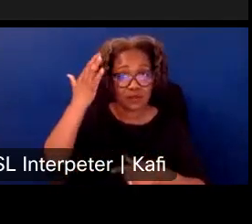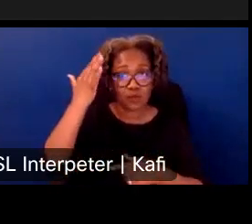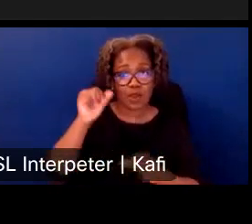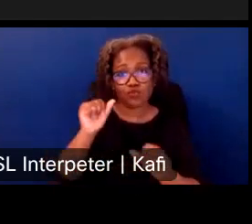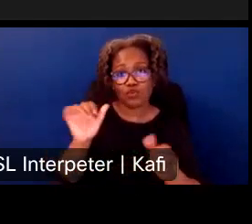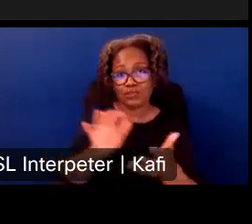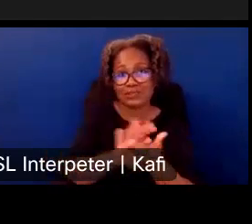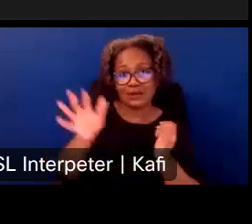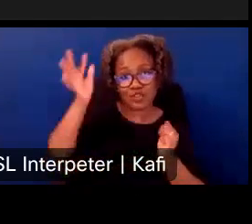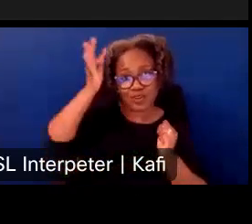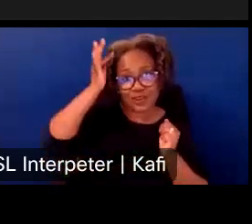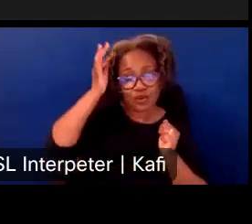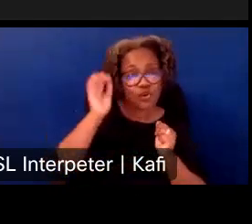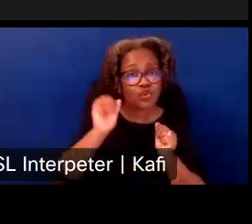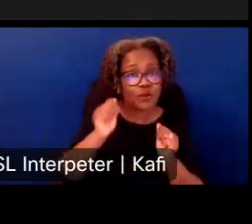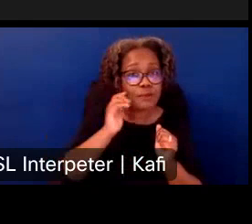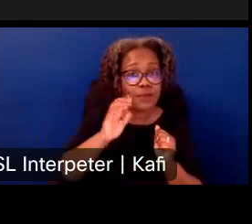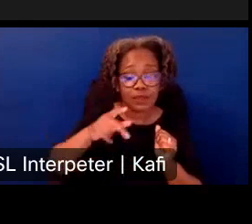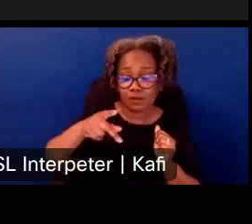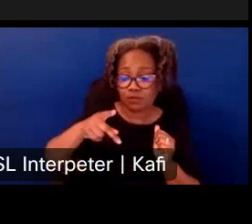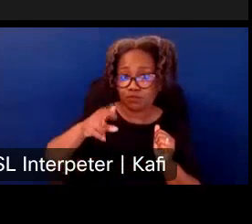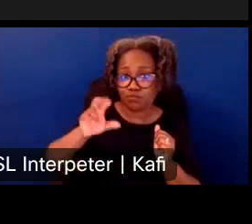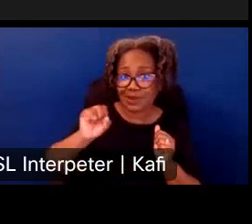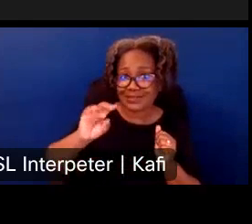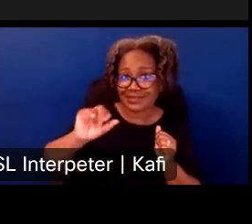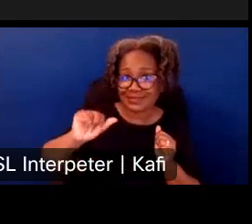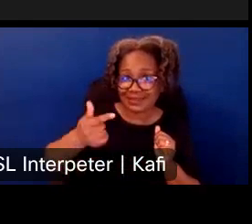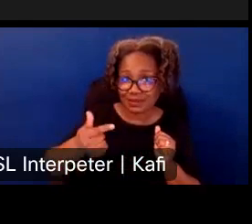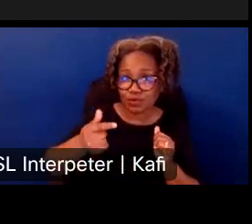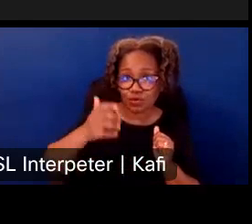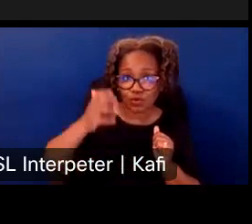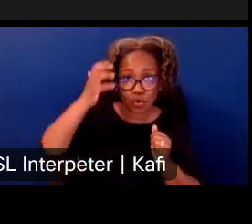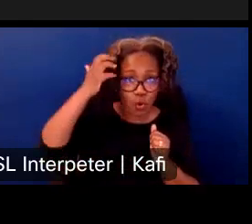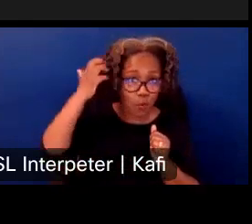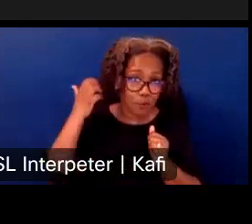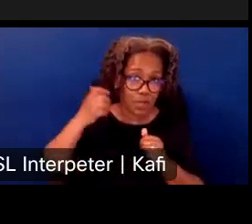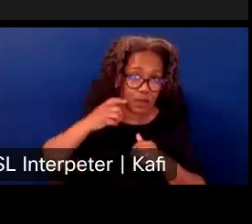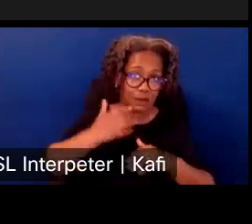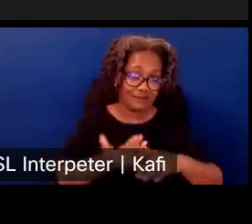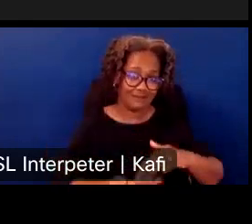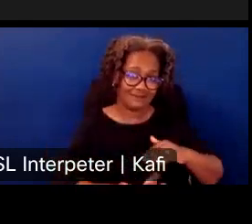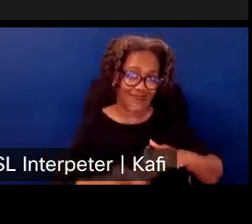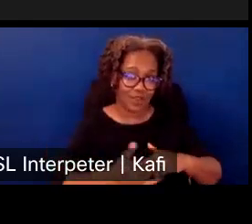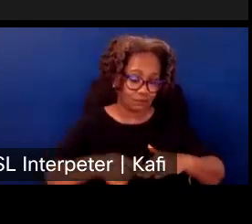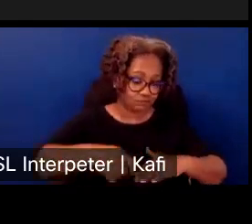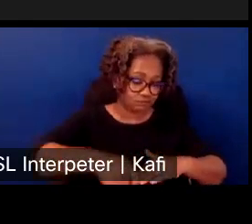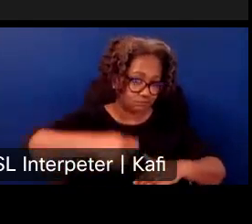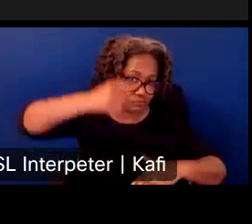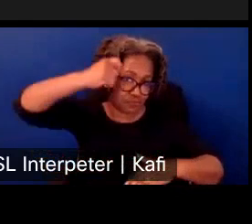the pressing comb or the curling irons. Right now, flat irons, blow dryers. Your blow dryer could be too